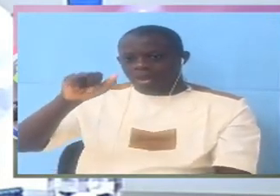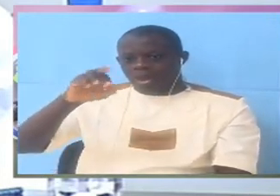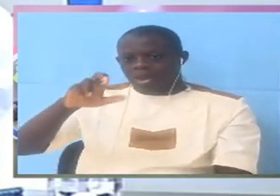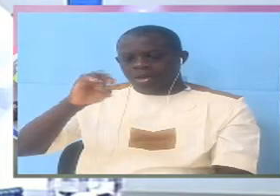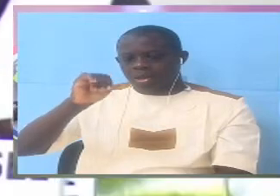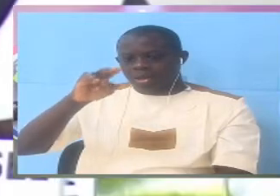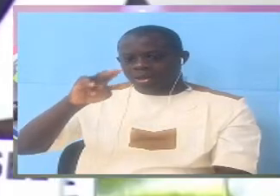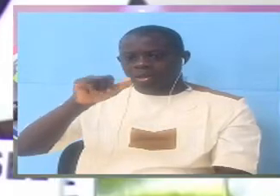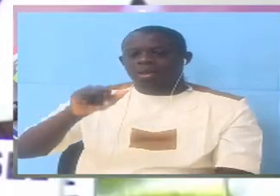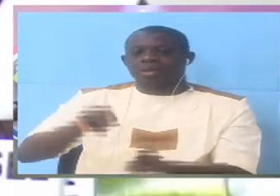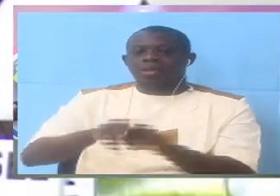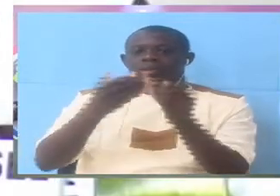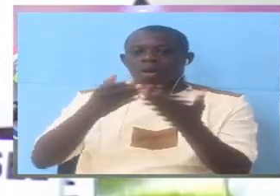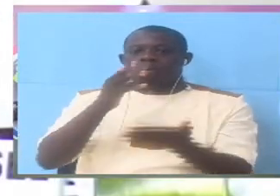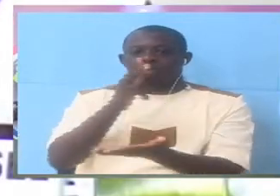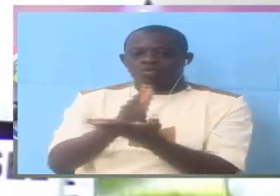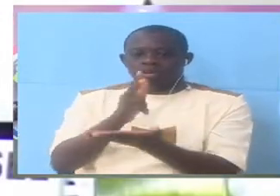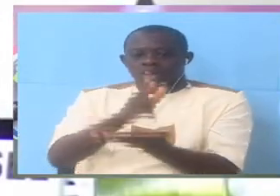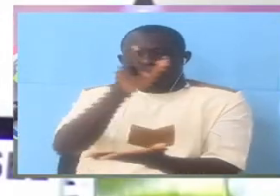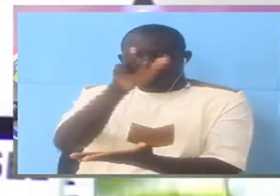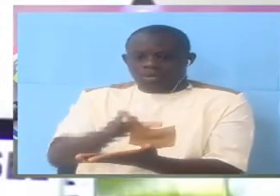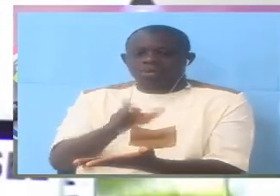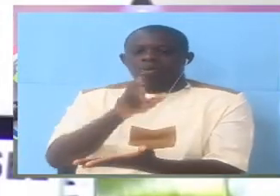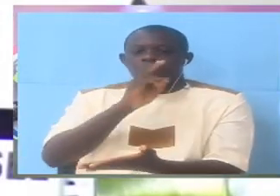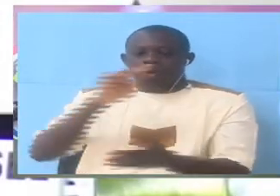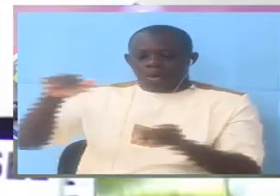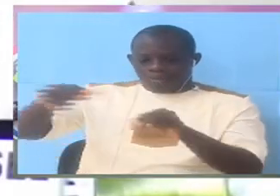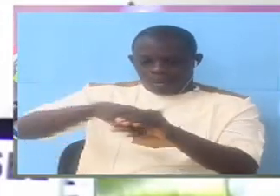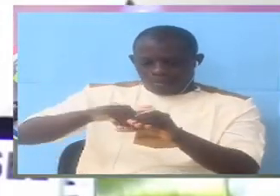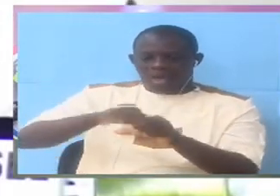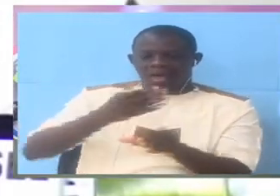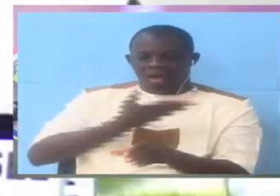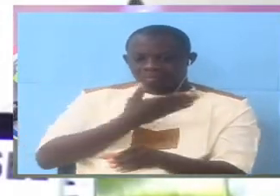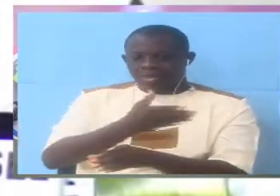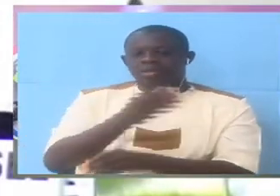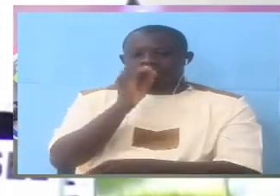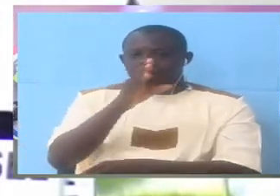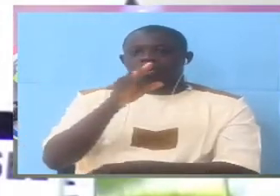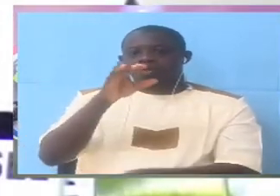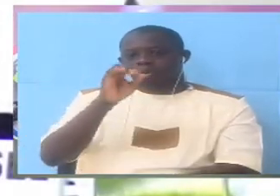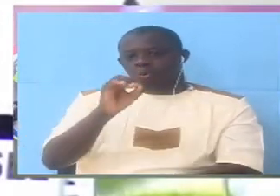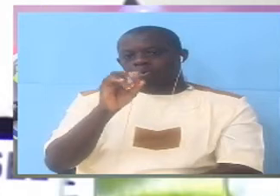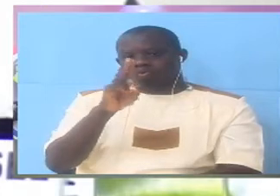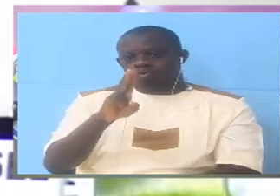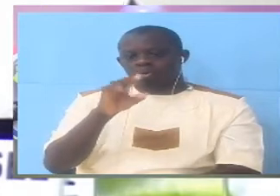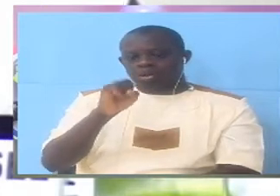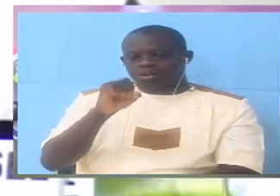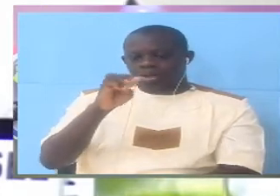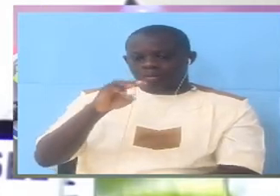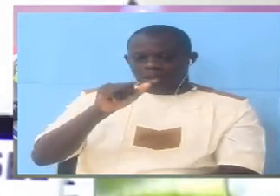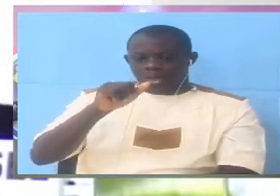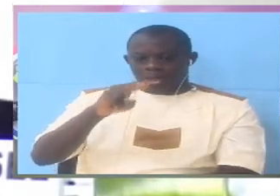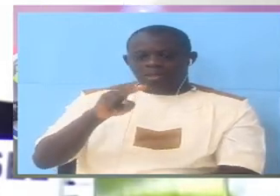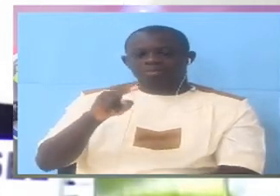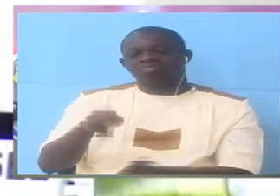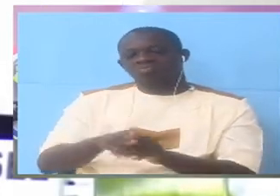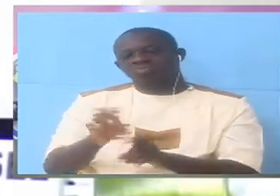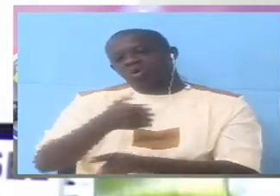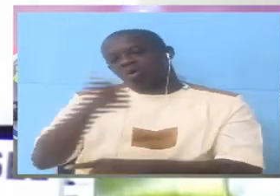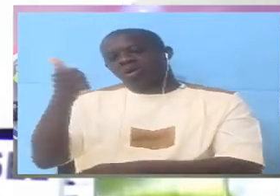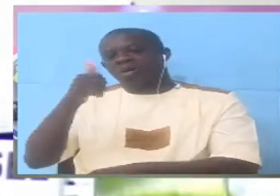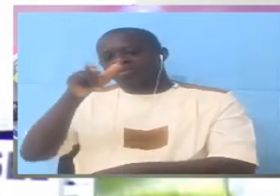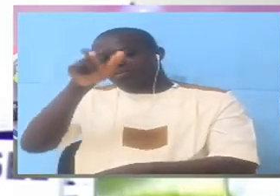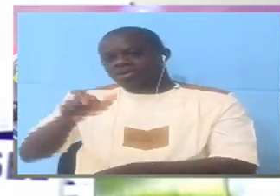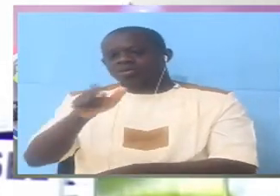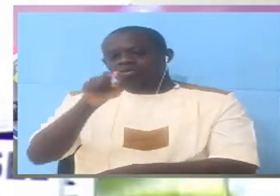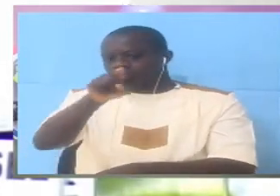in counter-espionage said it was Usman Tamba, counter-espionage, Seni Mane, you don't know where he